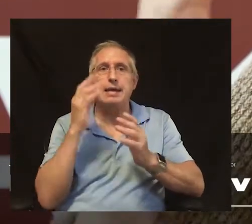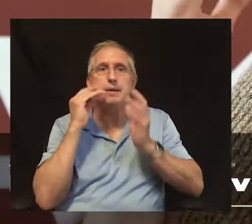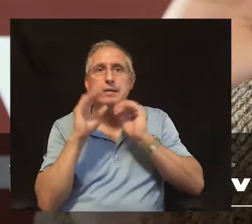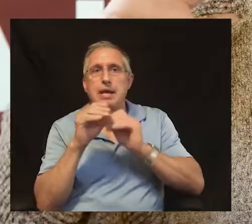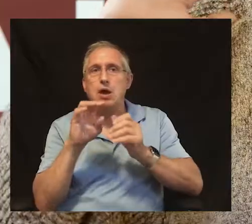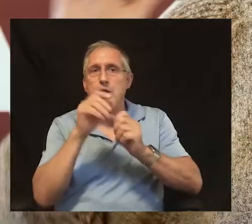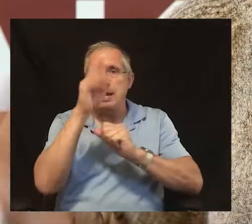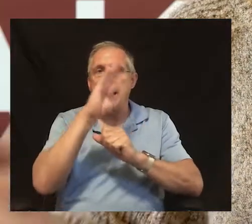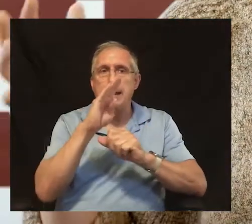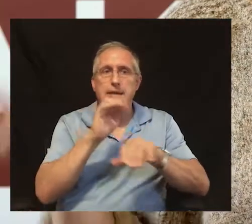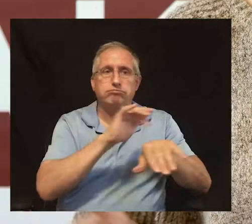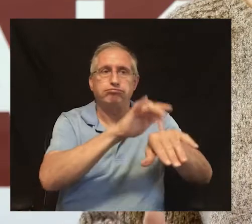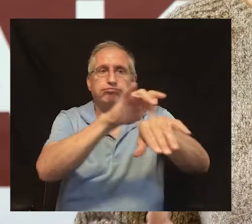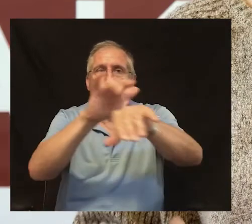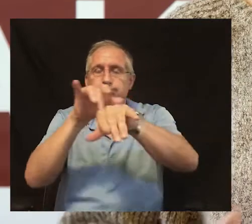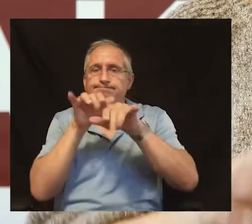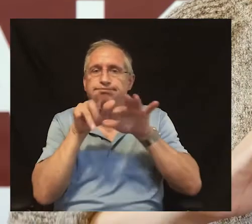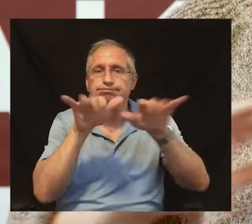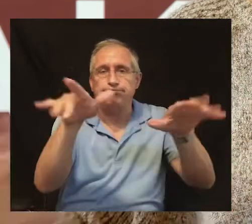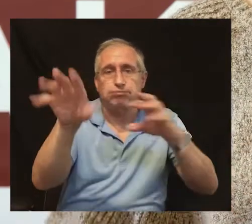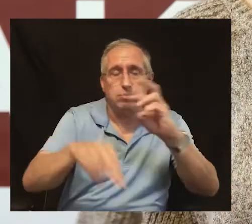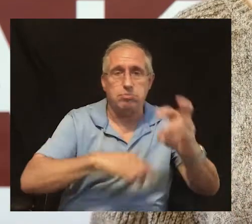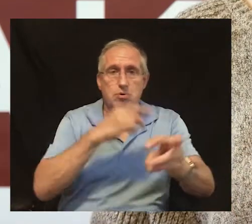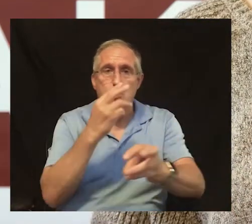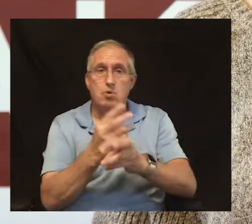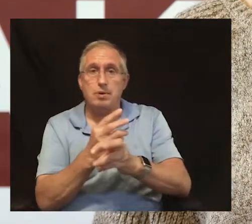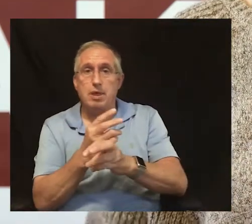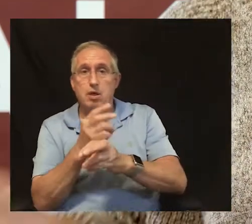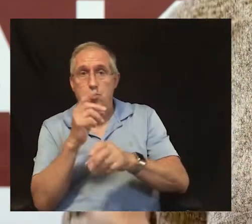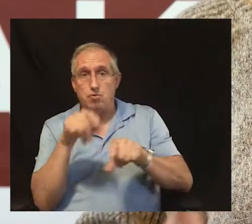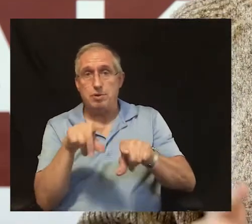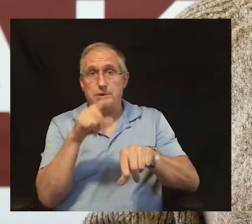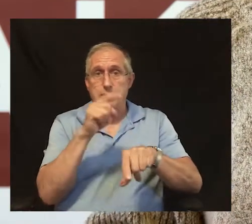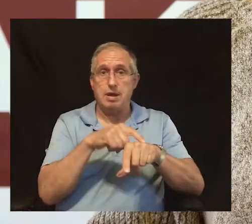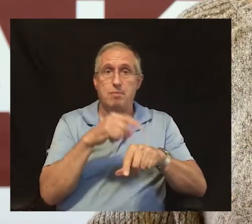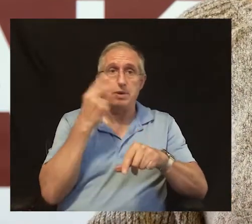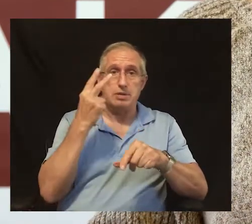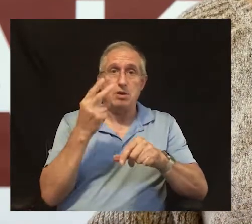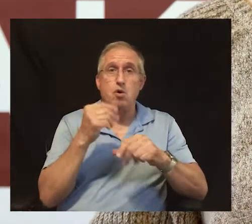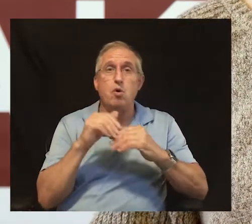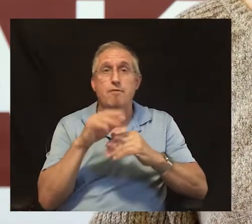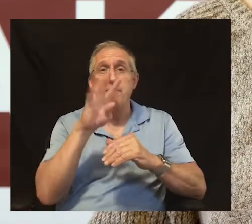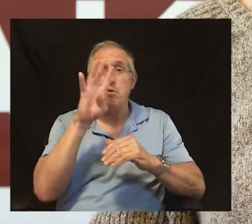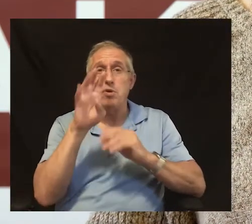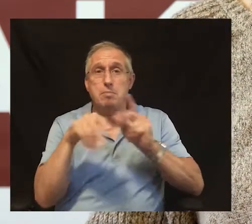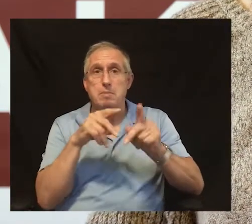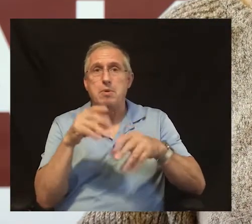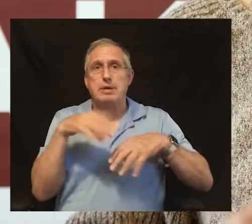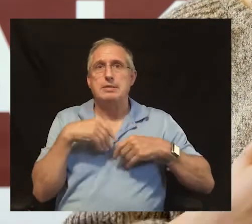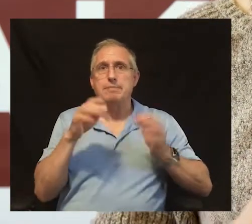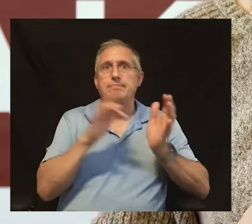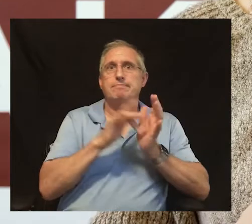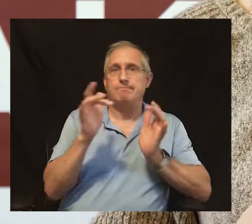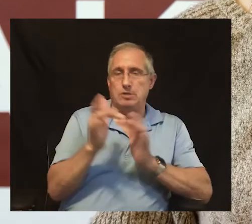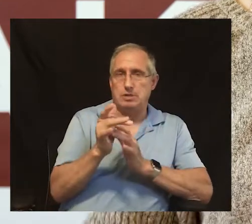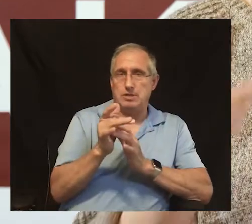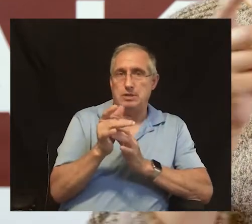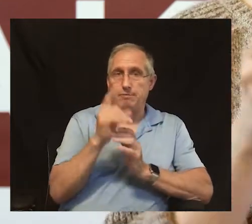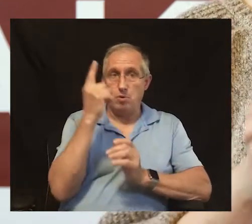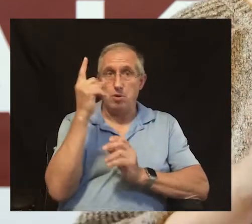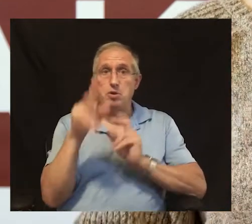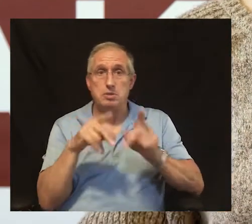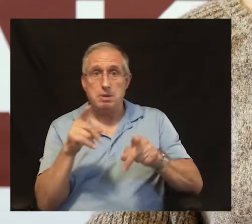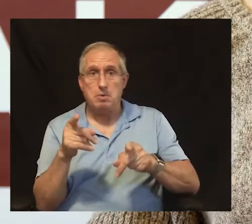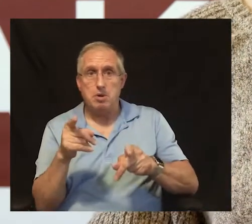to see how God has expanded the reach of Pure Heart all around the world. And during that time, we have seen over 400 people come to Christ.